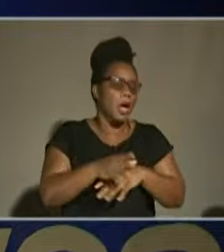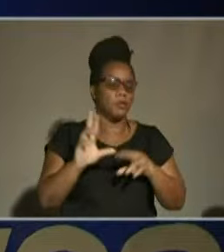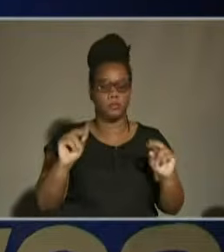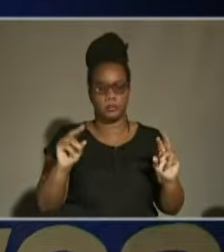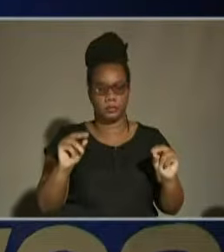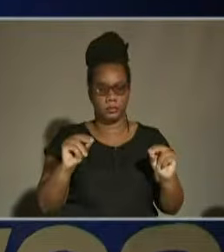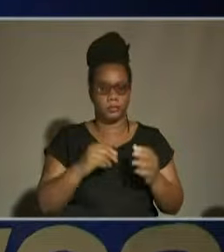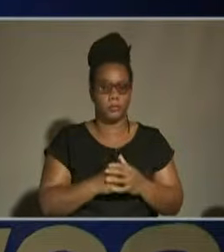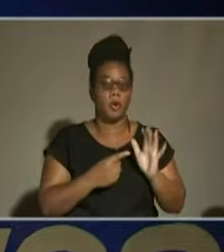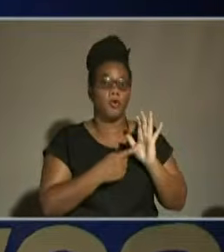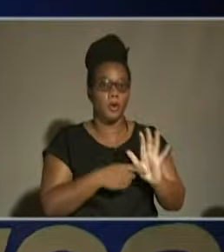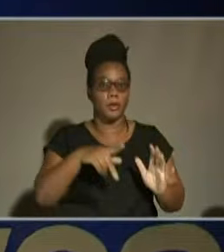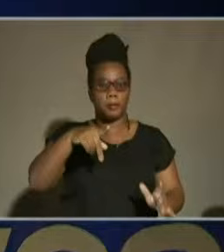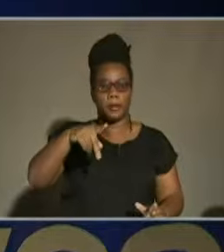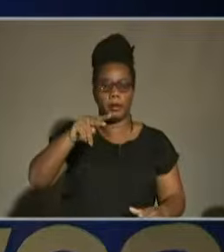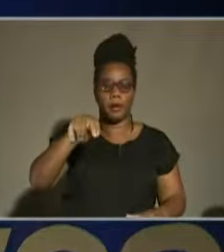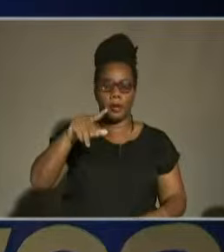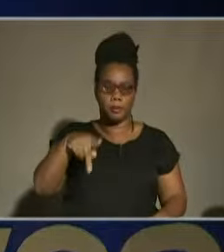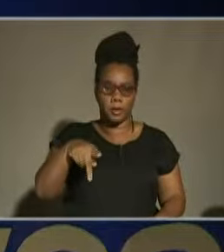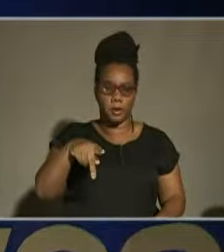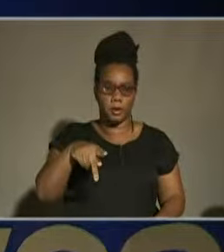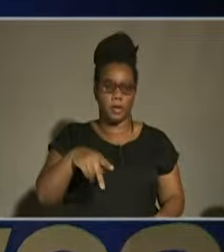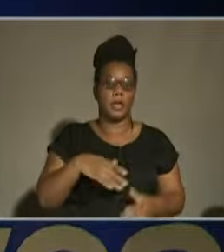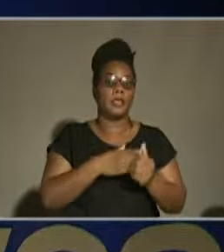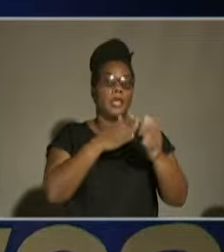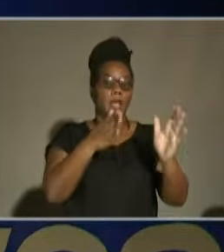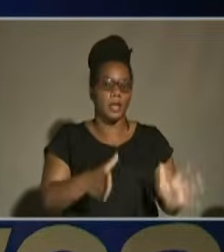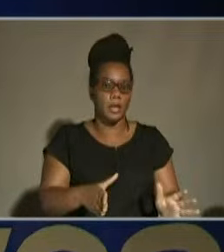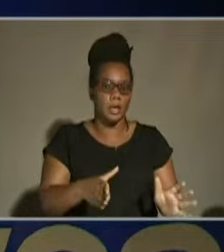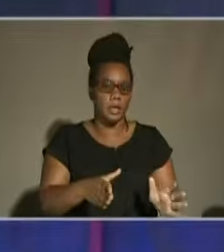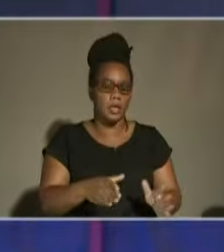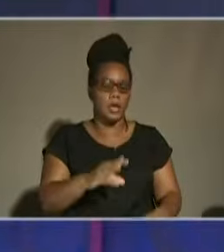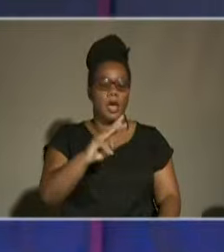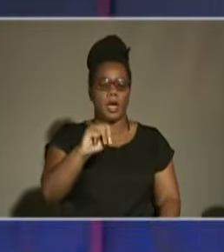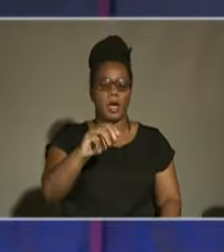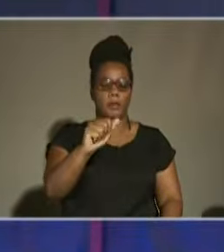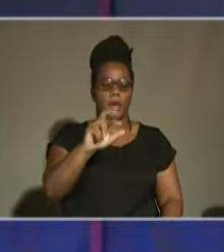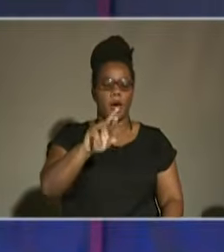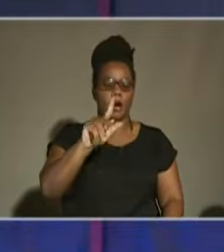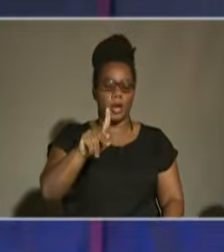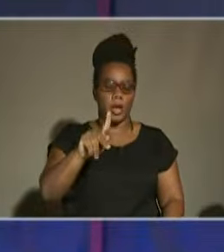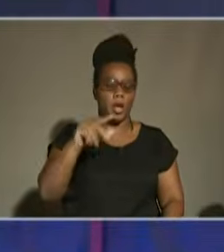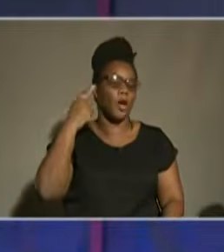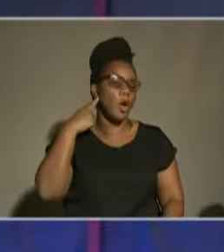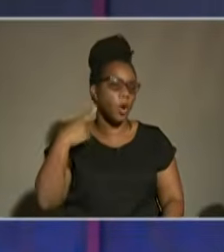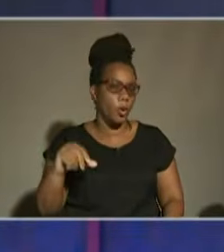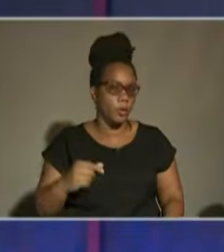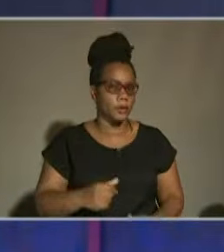the People's National Party is party leader Mr. Mark Golding.